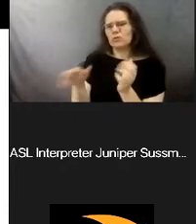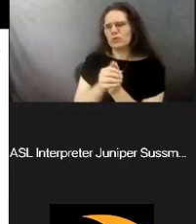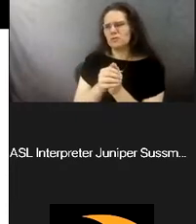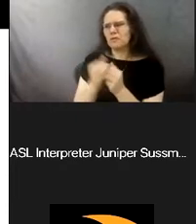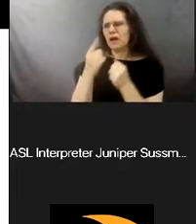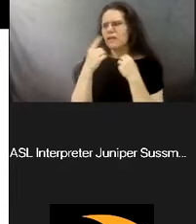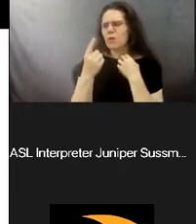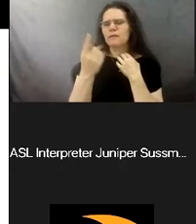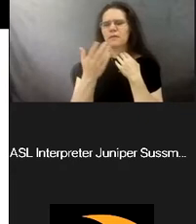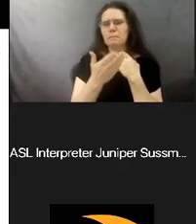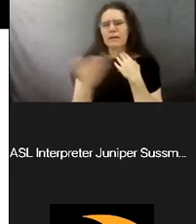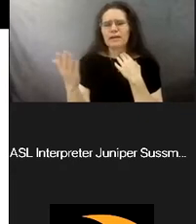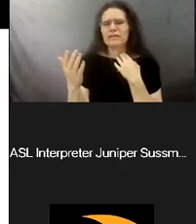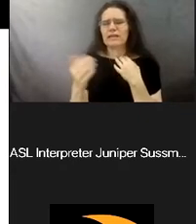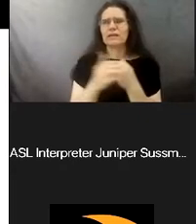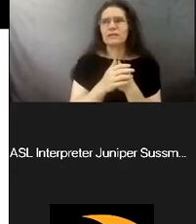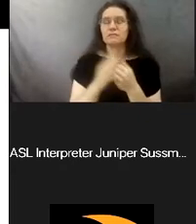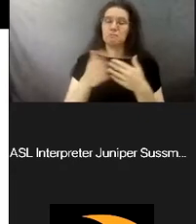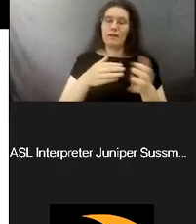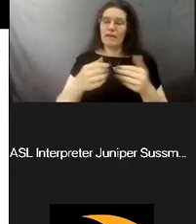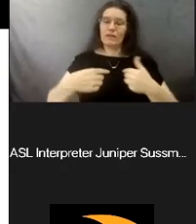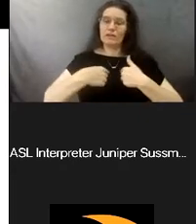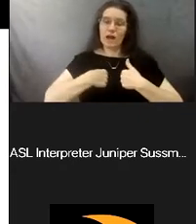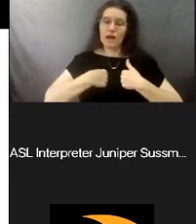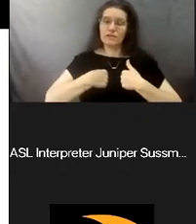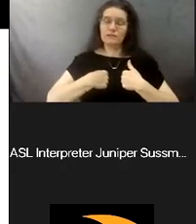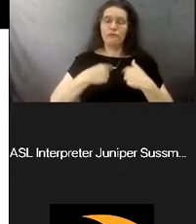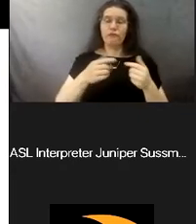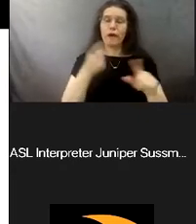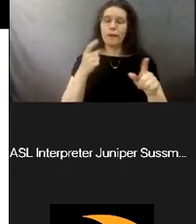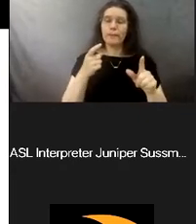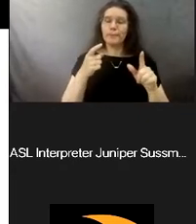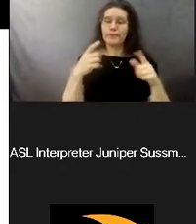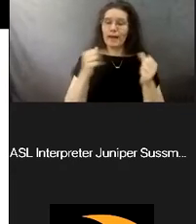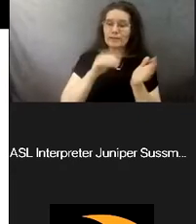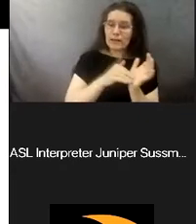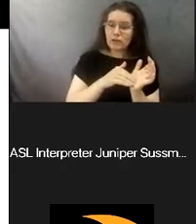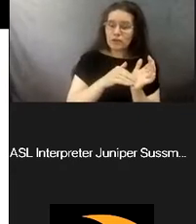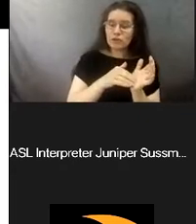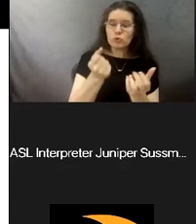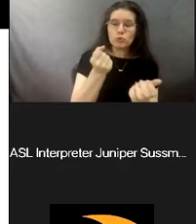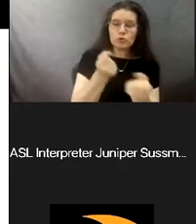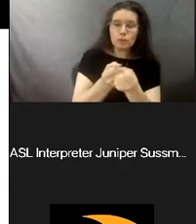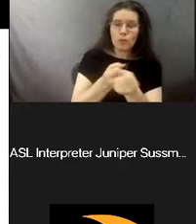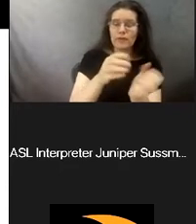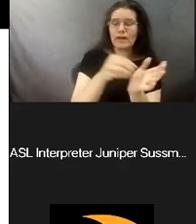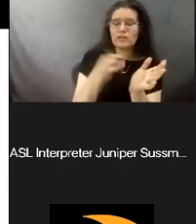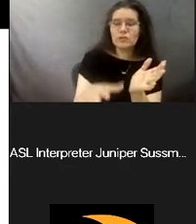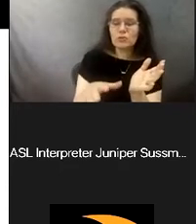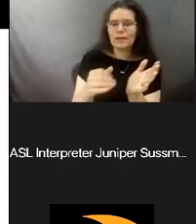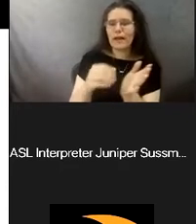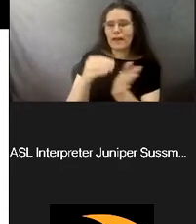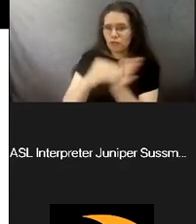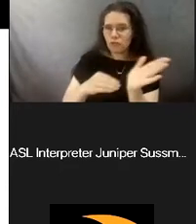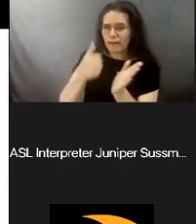is whether it's us at the Community Health Center being able to support what she needs in terms of the letter of medical